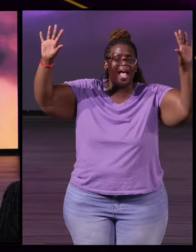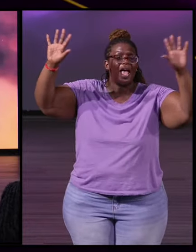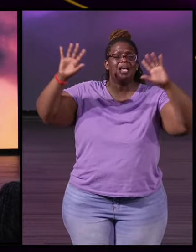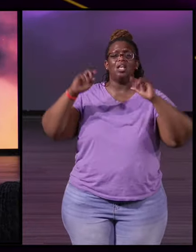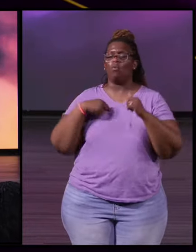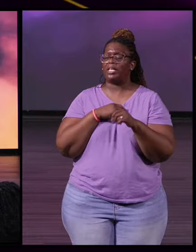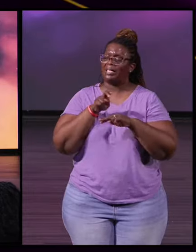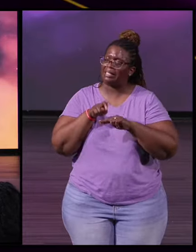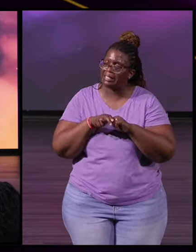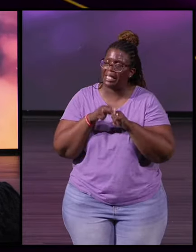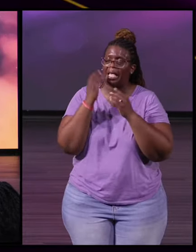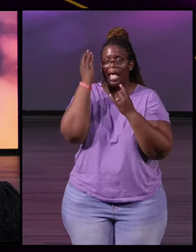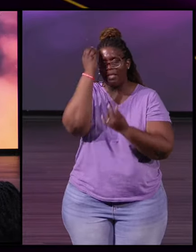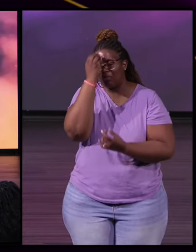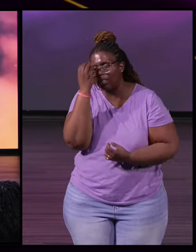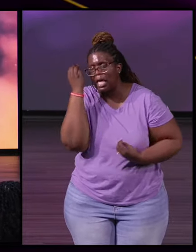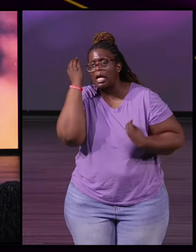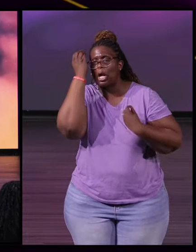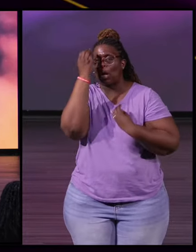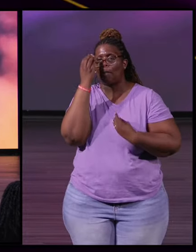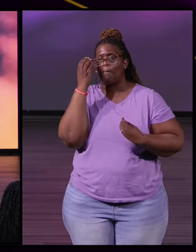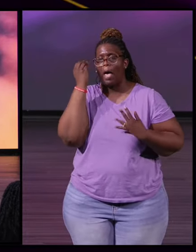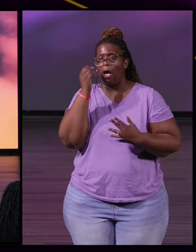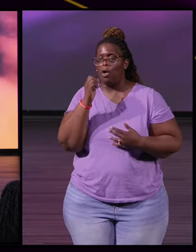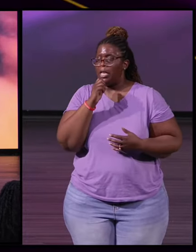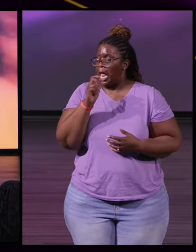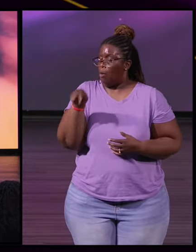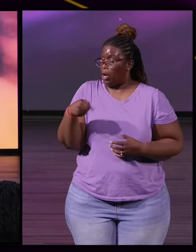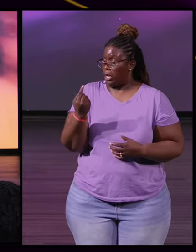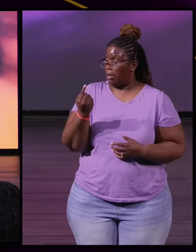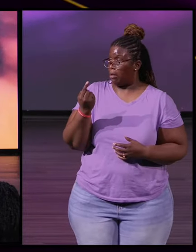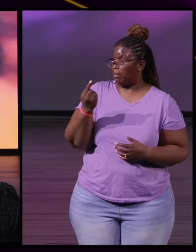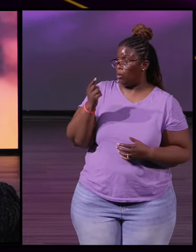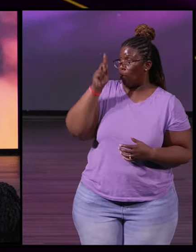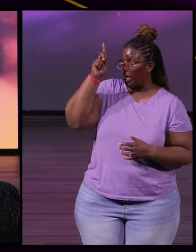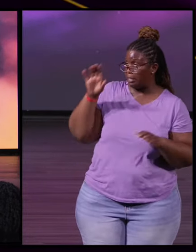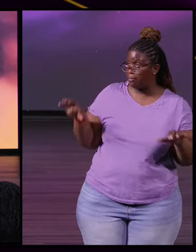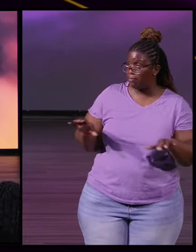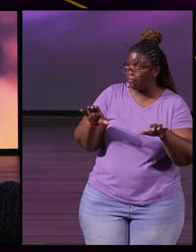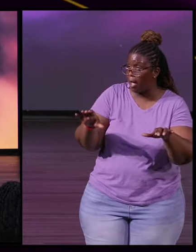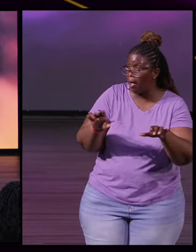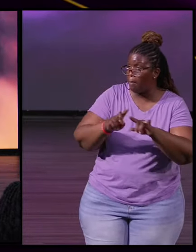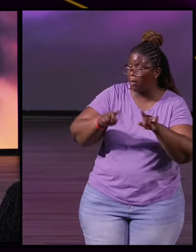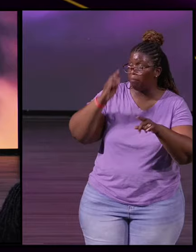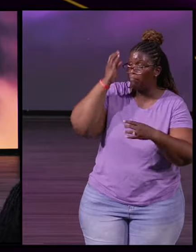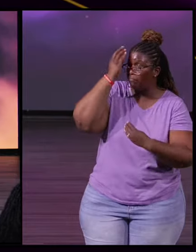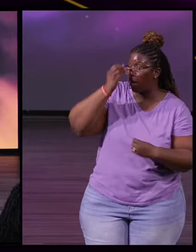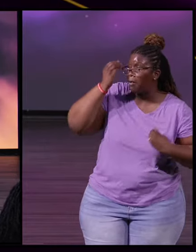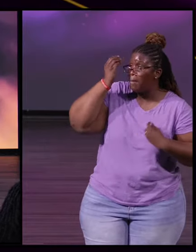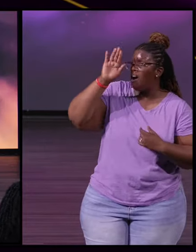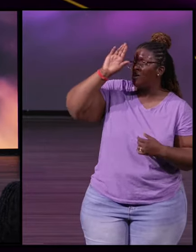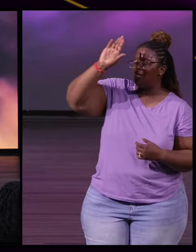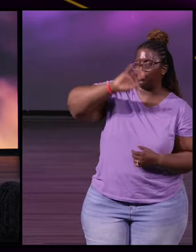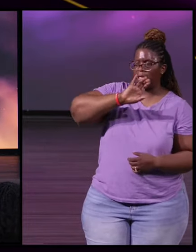and process through not only what God has done, but who God